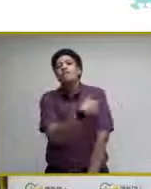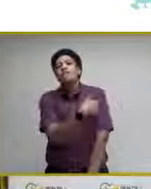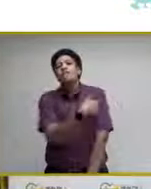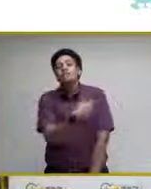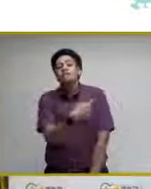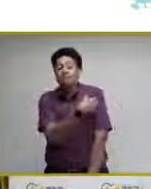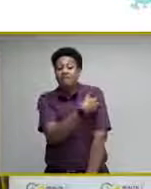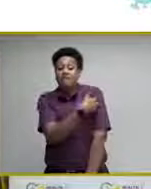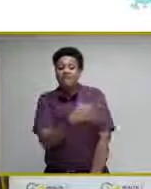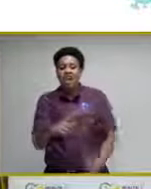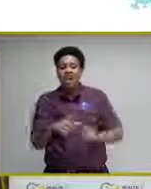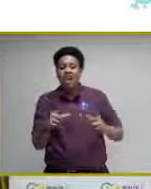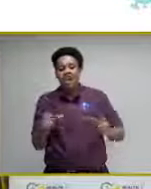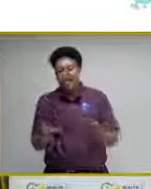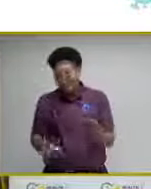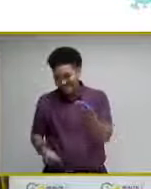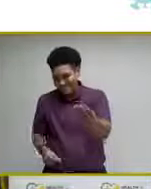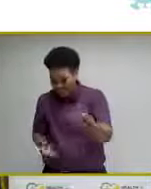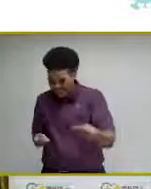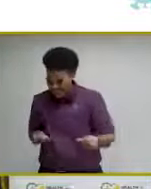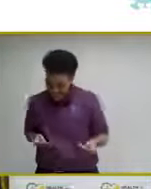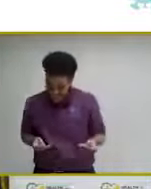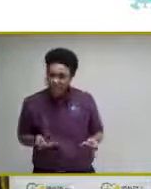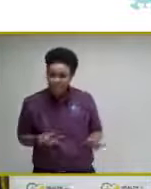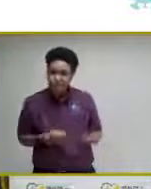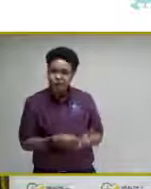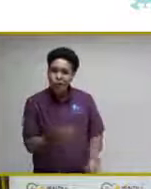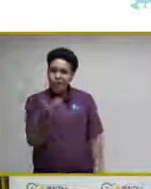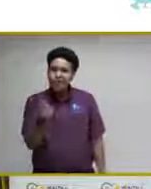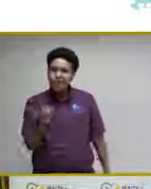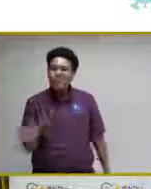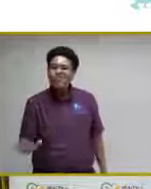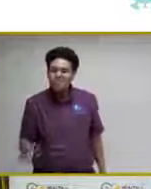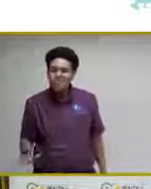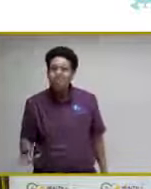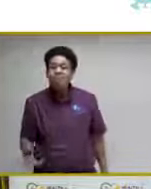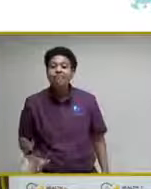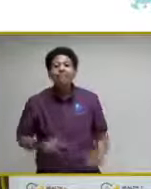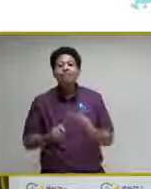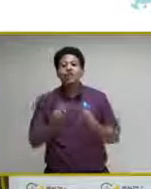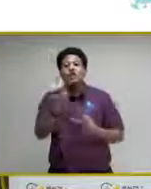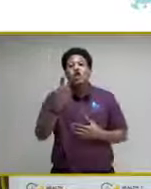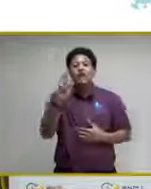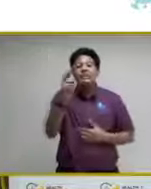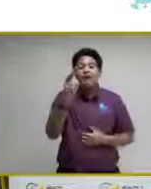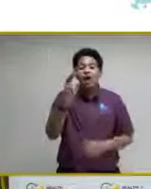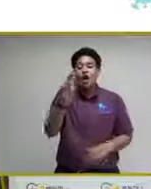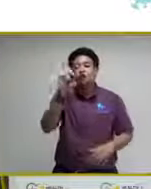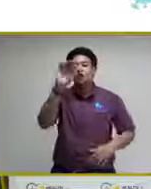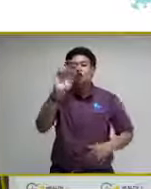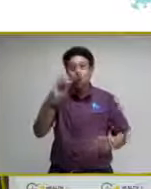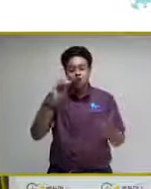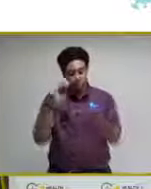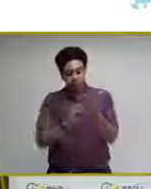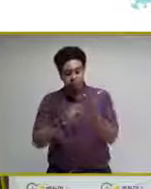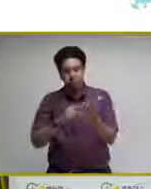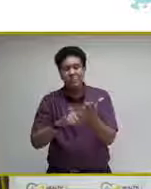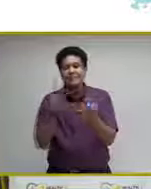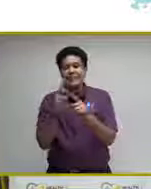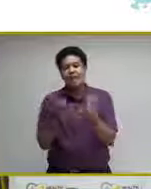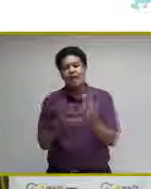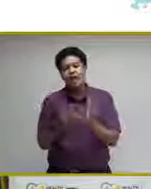card will be provided to you at the end of the process, and your second dose